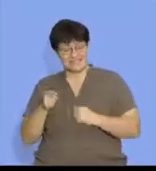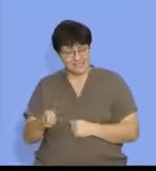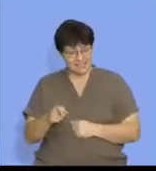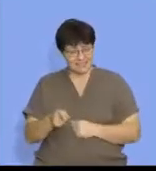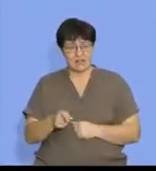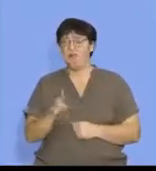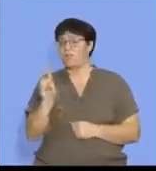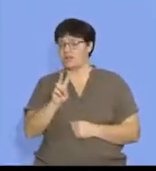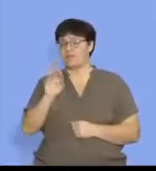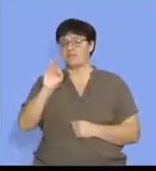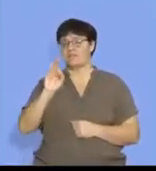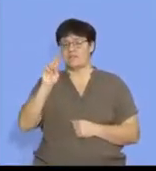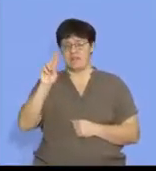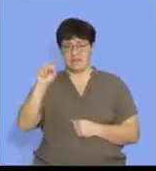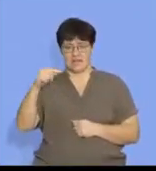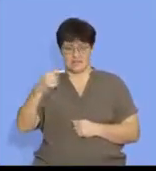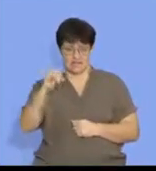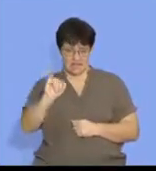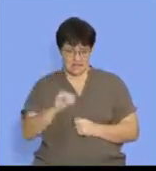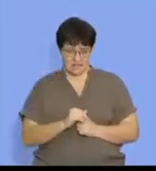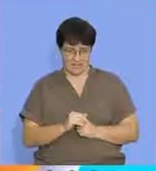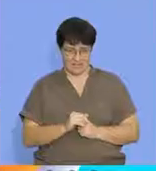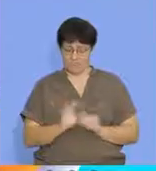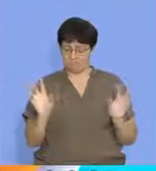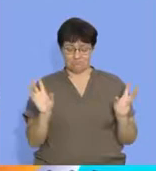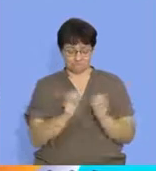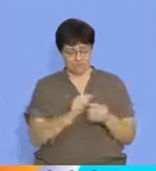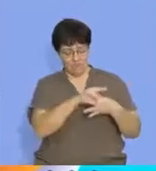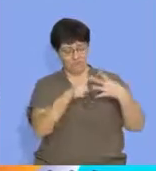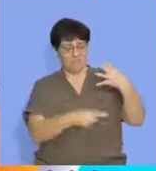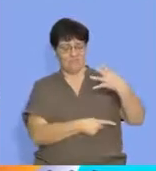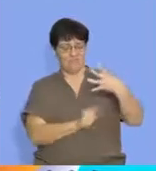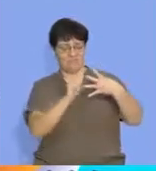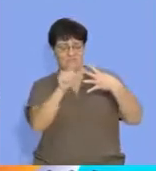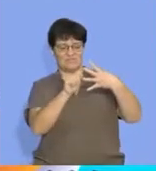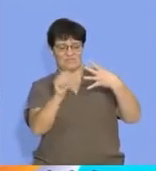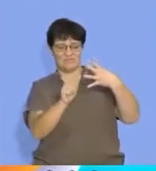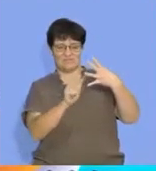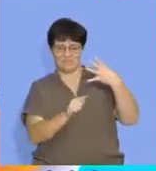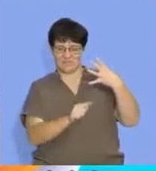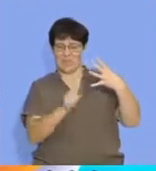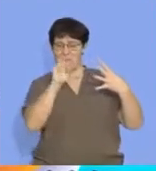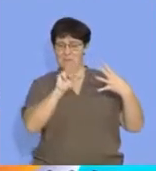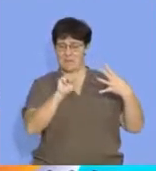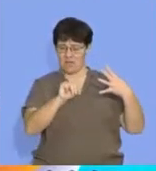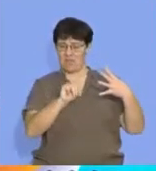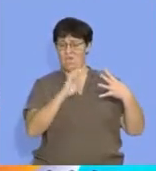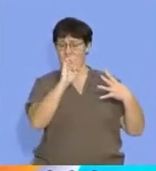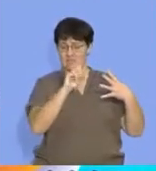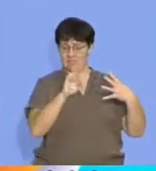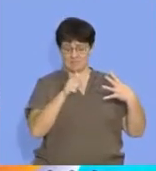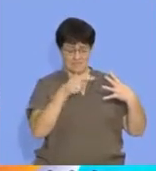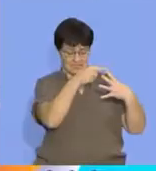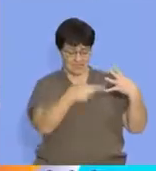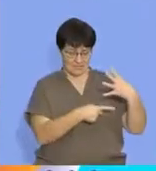we looked at was fungi. So all in all, we looked at the 4 different kinds of microorganisms, and the last